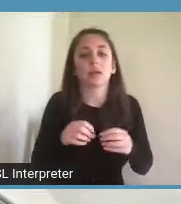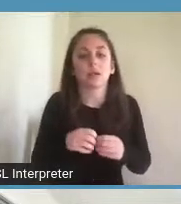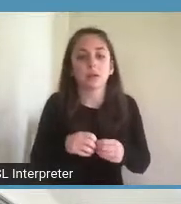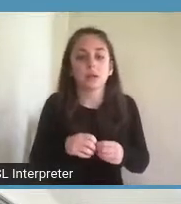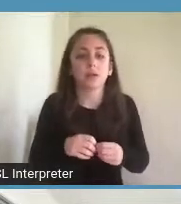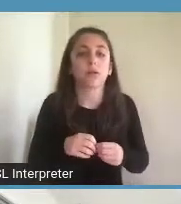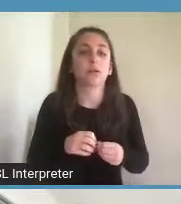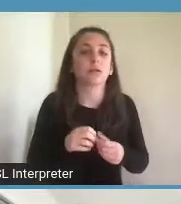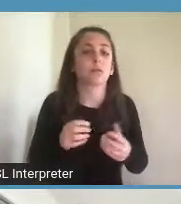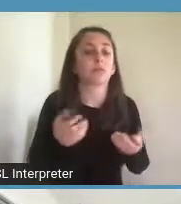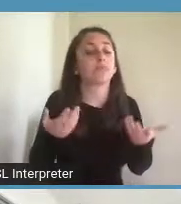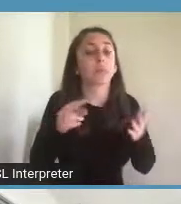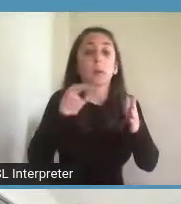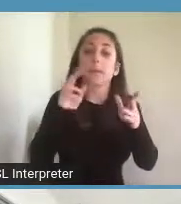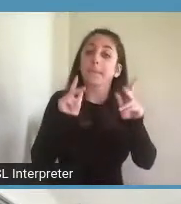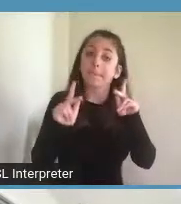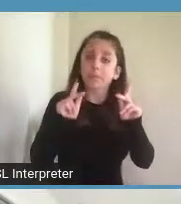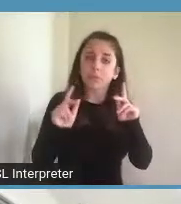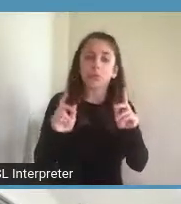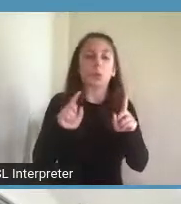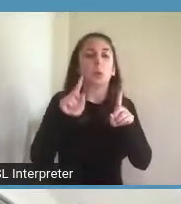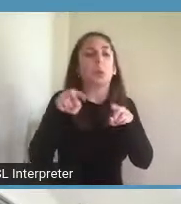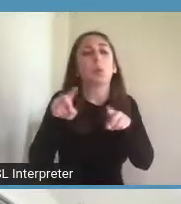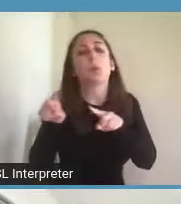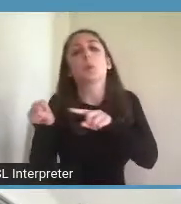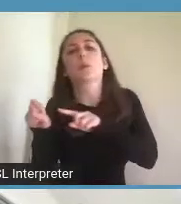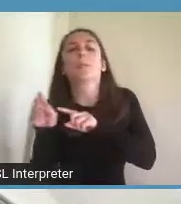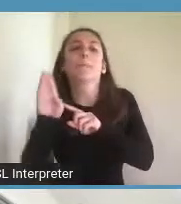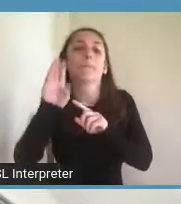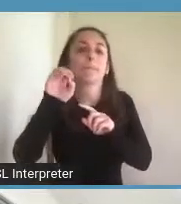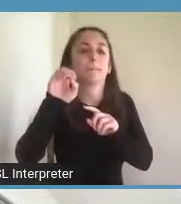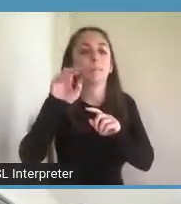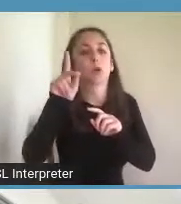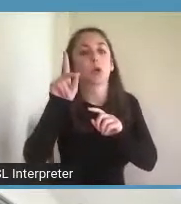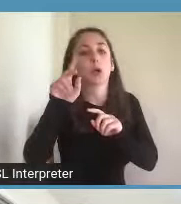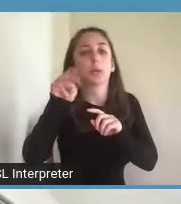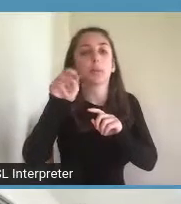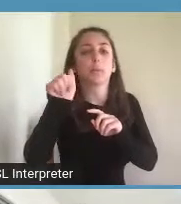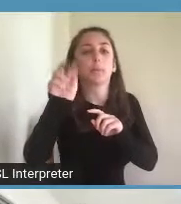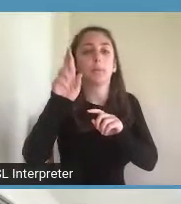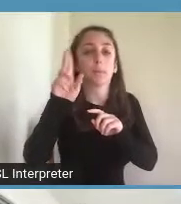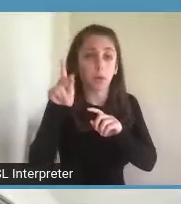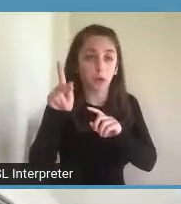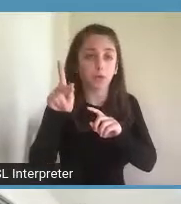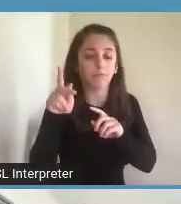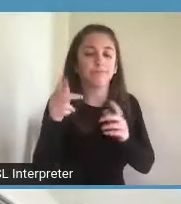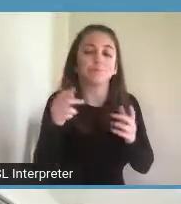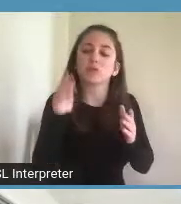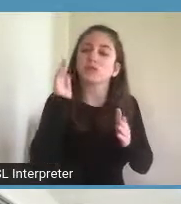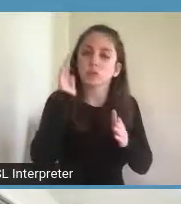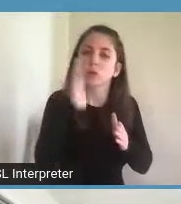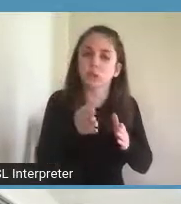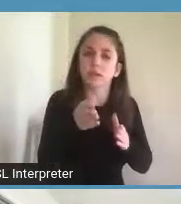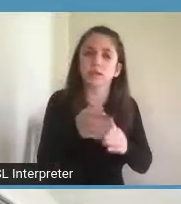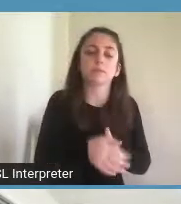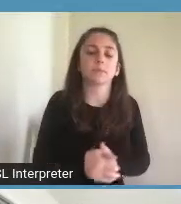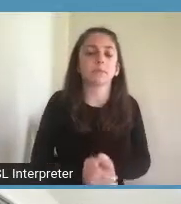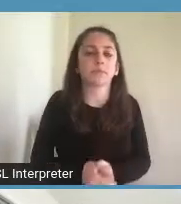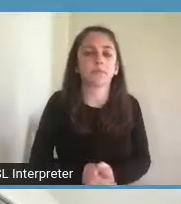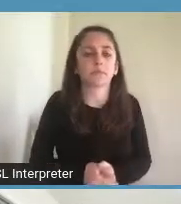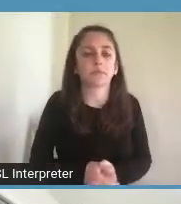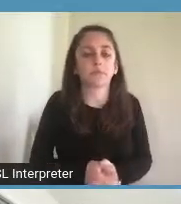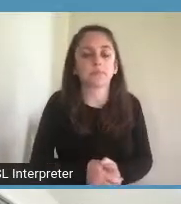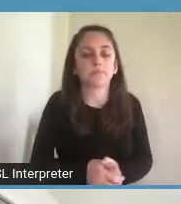our live camps. People come to them every day. They have it bookmarked. That doesn't count as coming from somewhere else. That's direct. Links